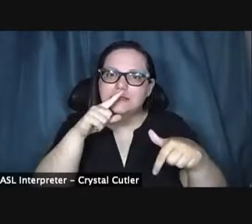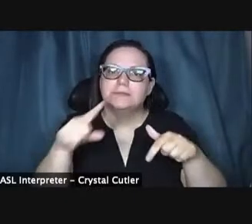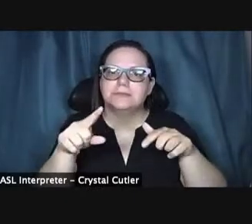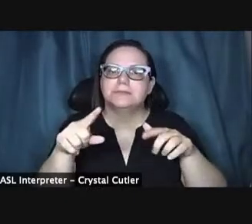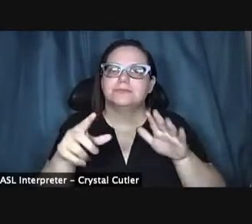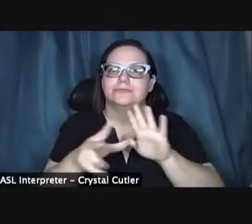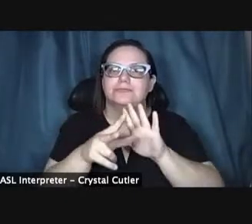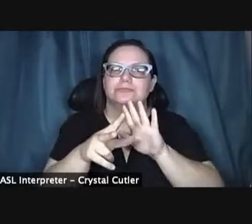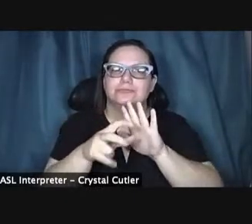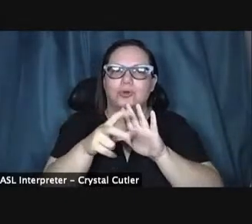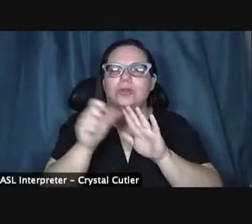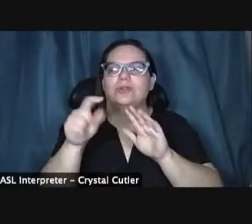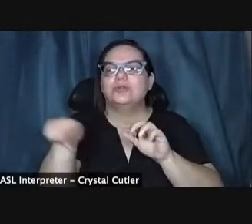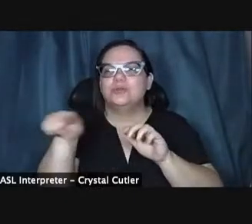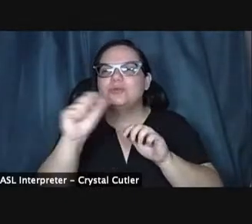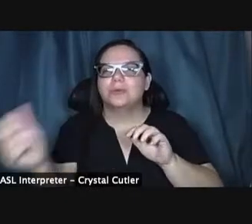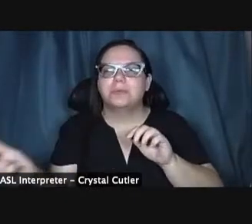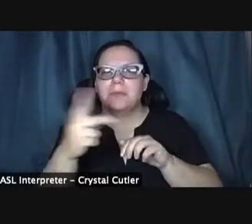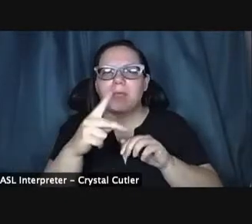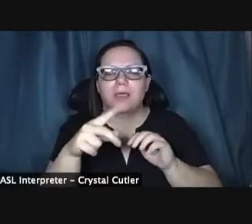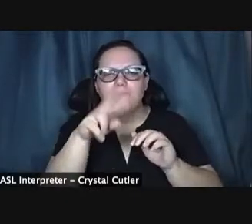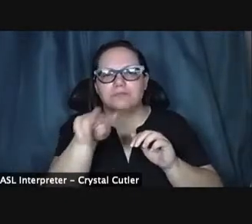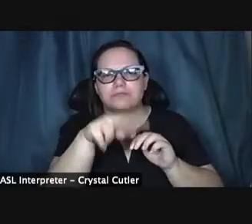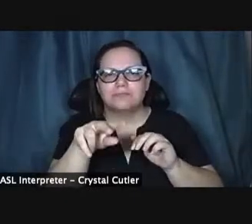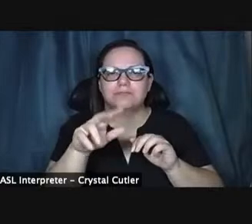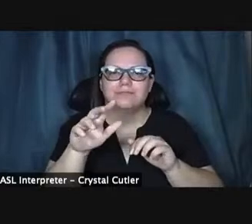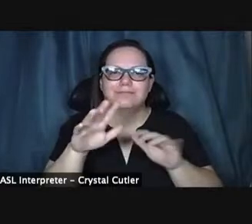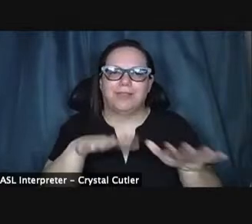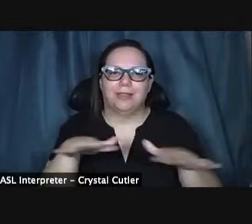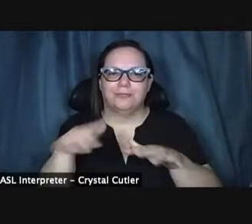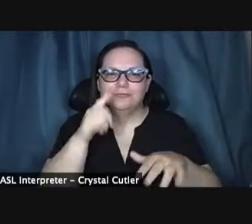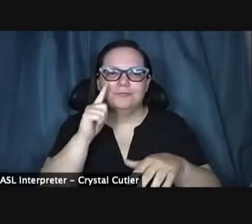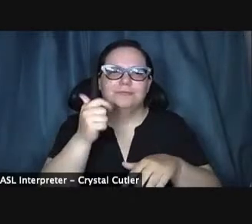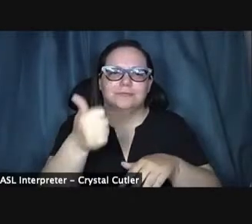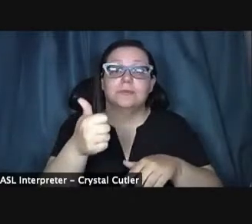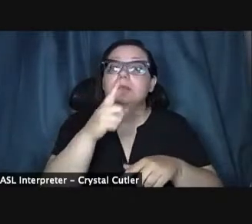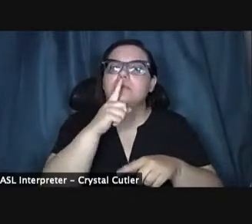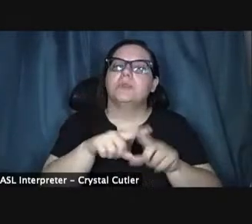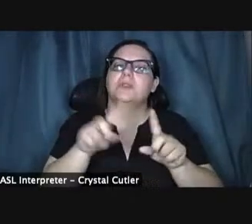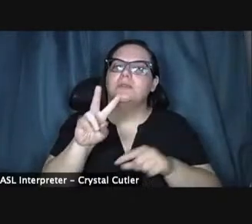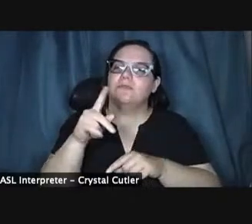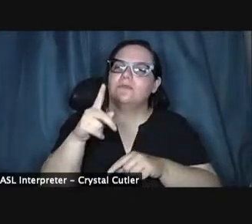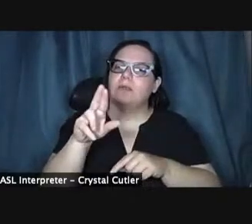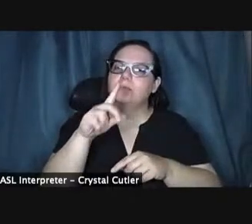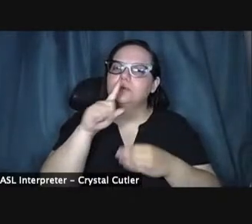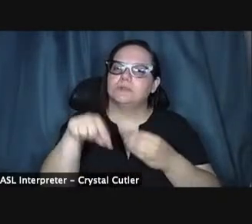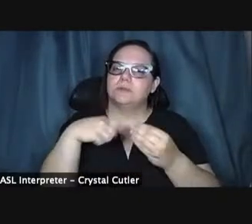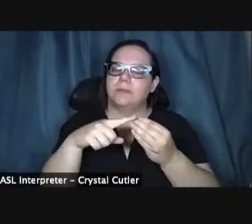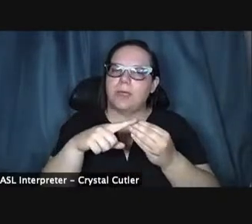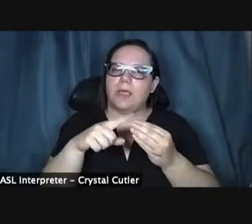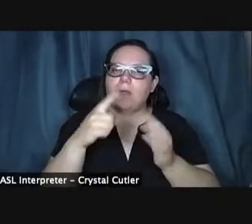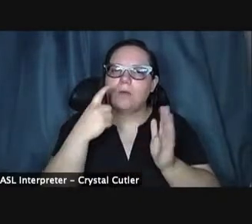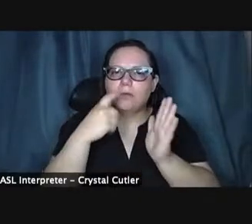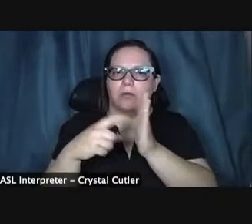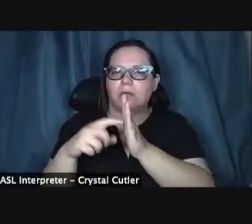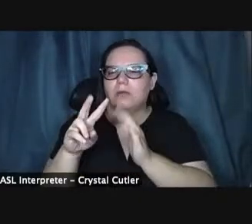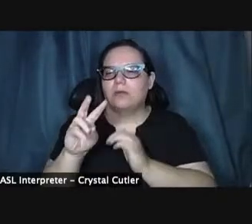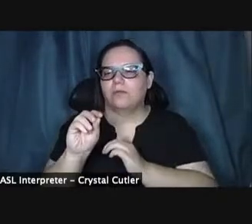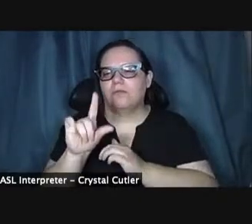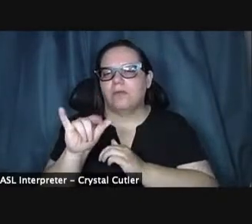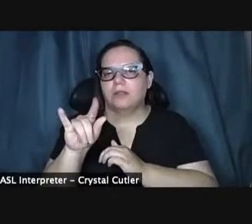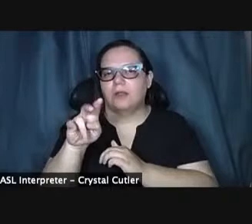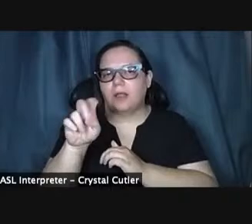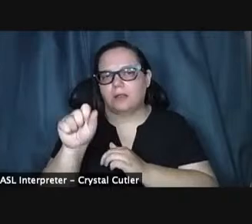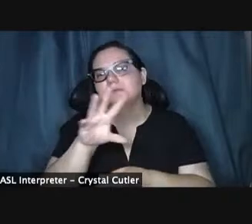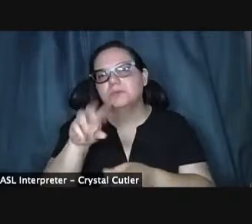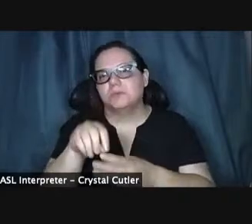and review at your leisure. Viper is about characterizing volatiles, including water, of course, really